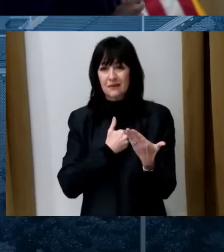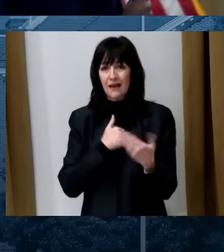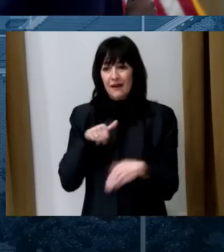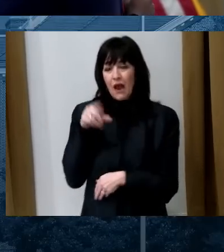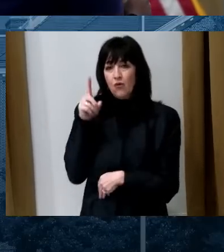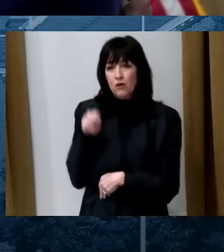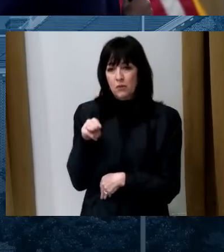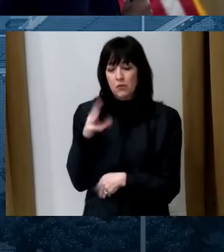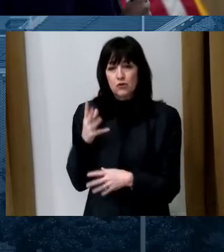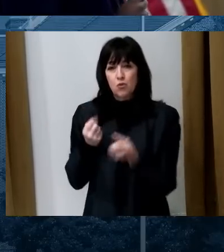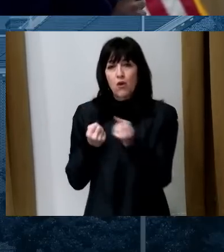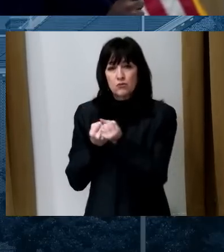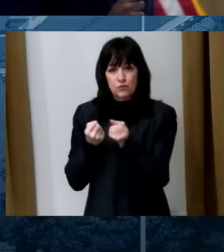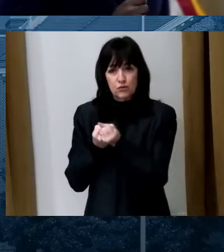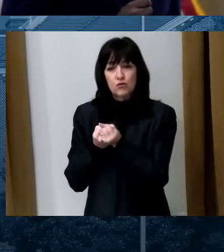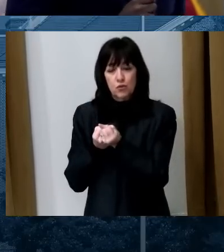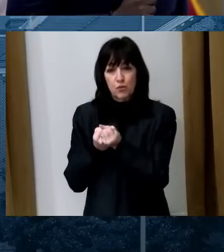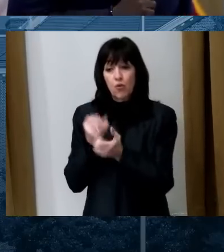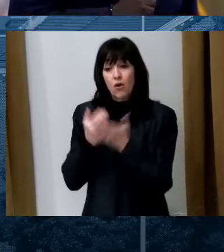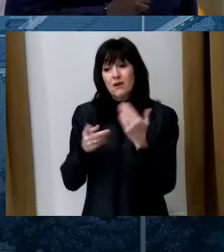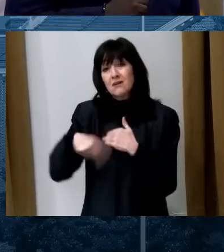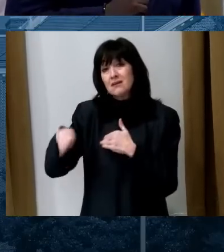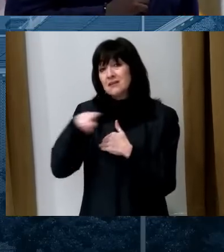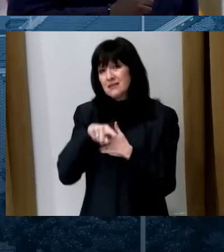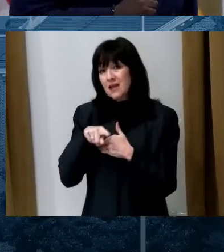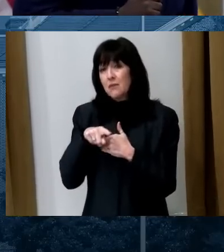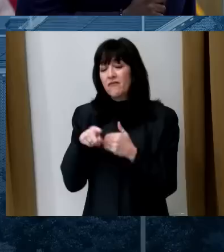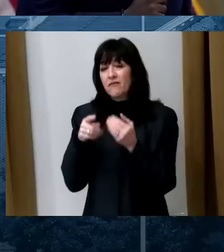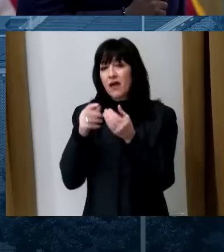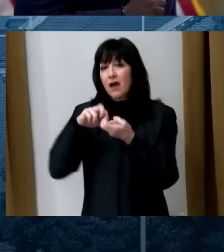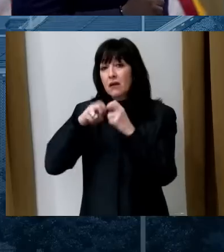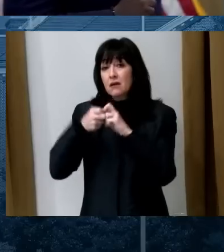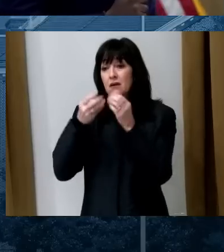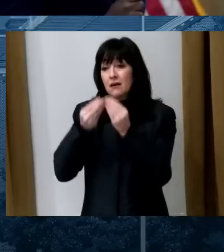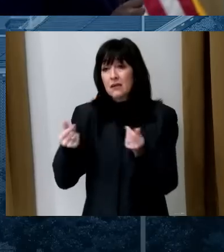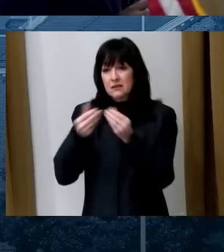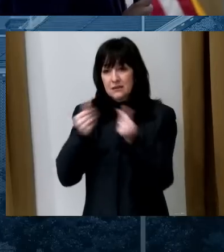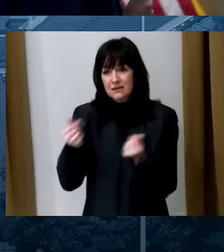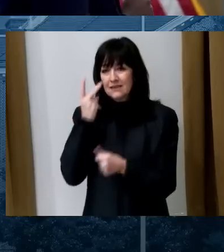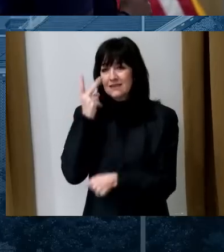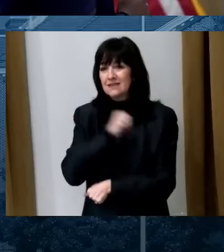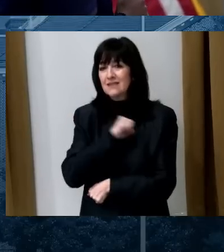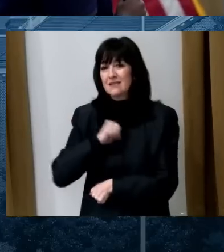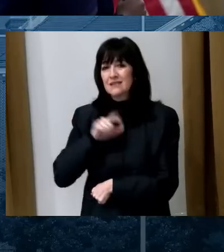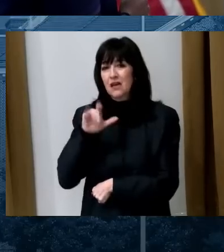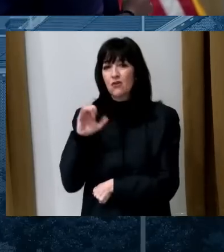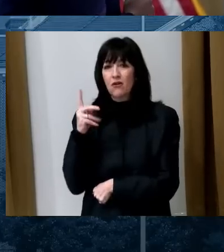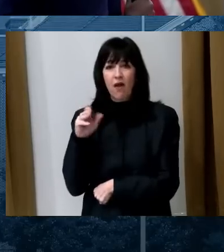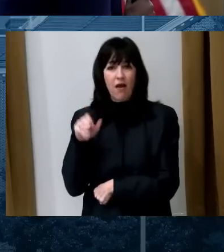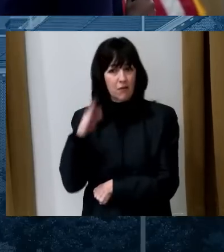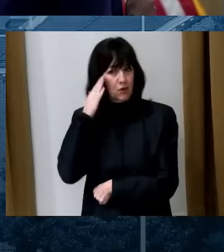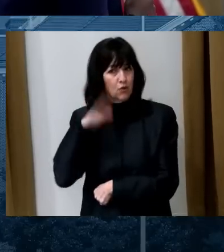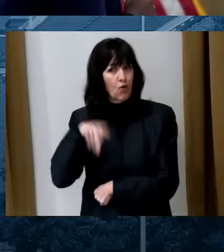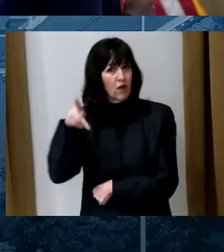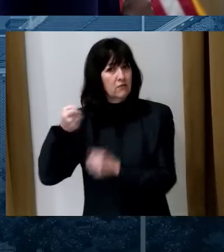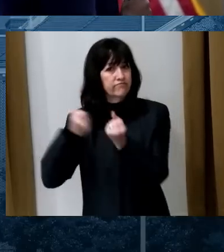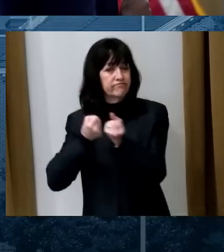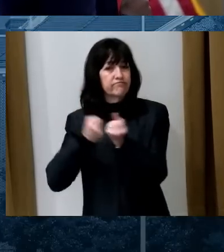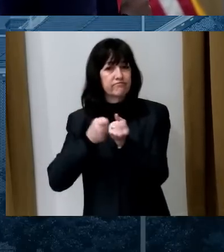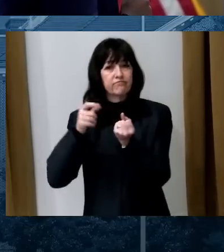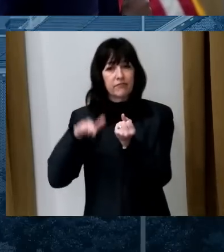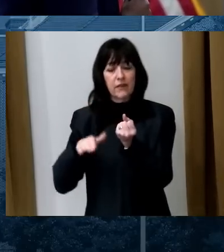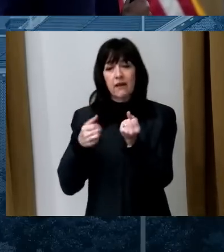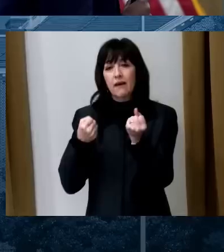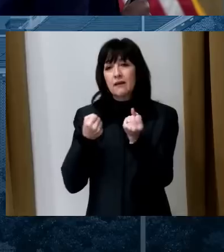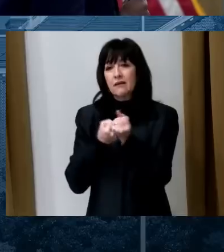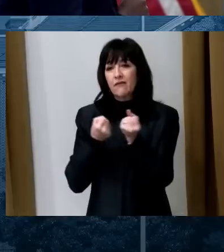full support of. One of those is the Landlord Mitigation Fund. I see Senator Lockman here and is a firm advocate of that. Also